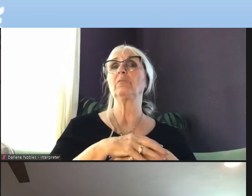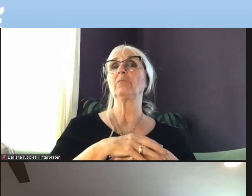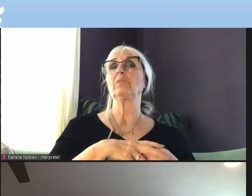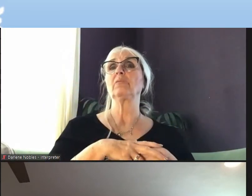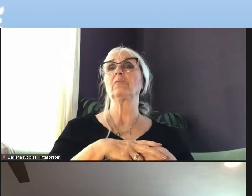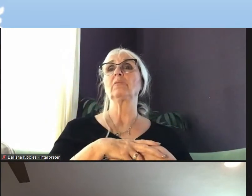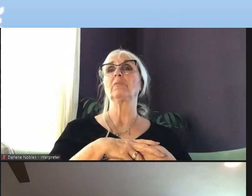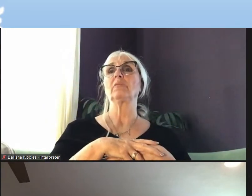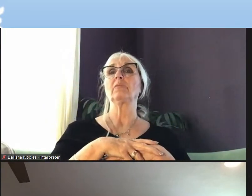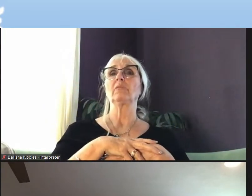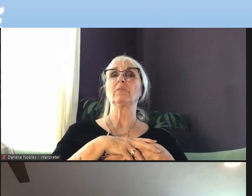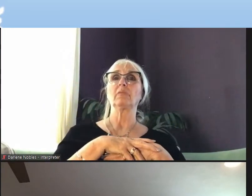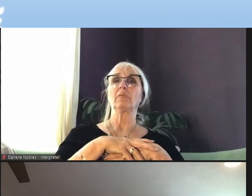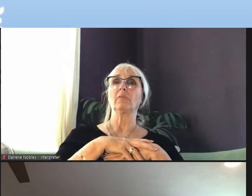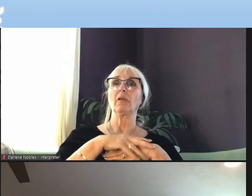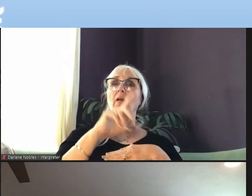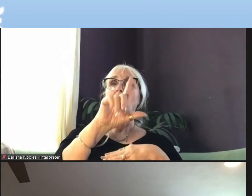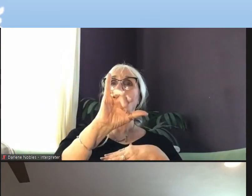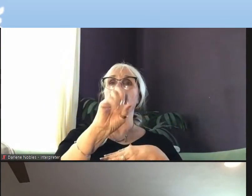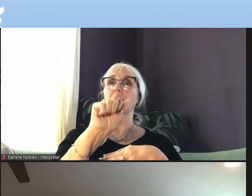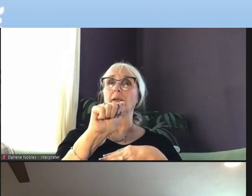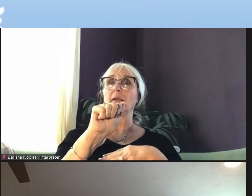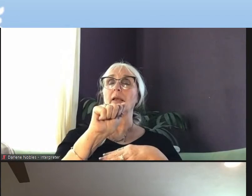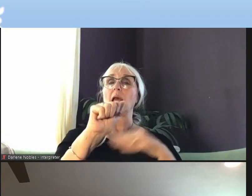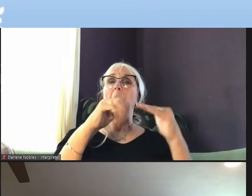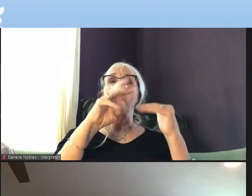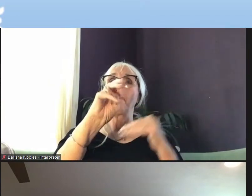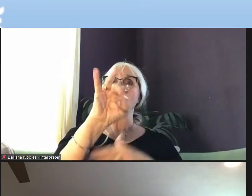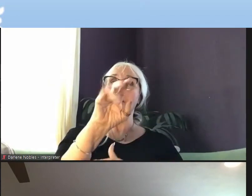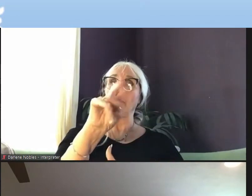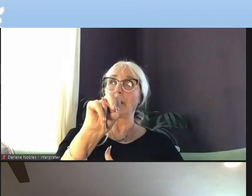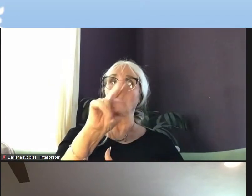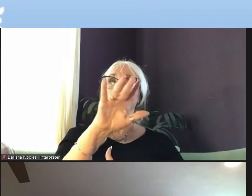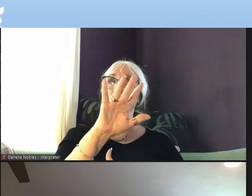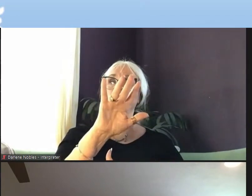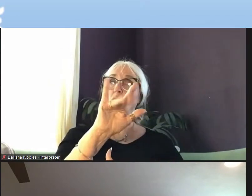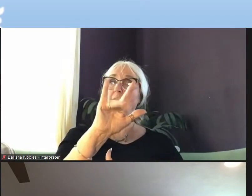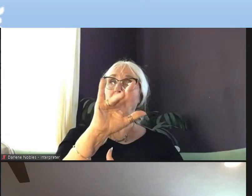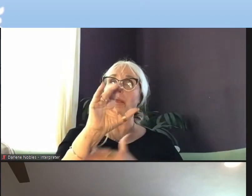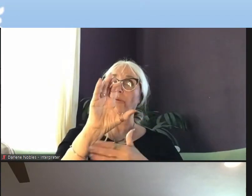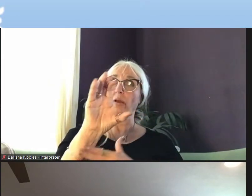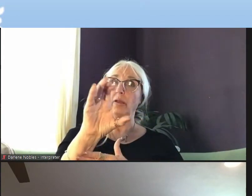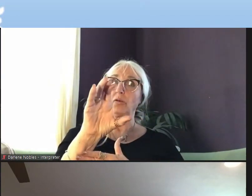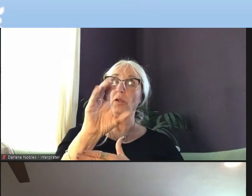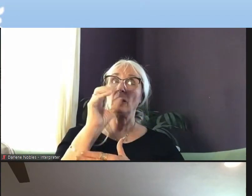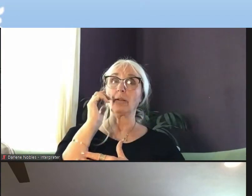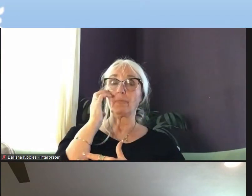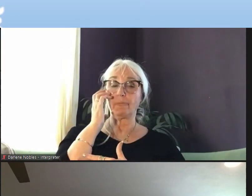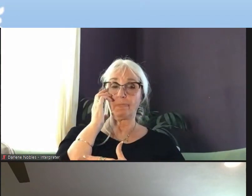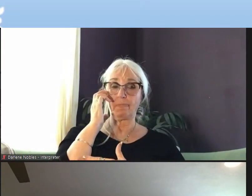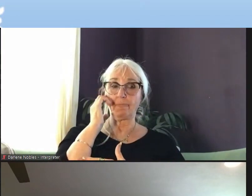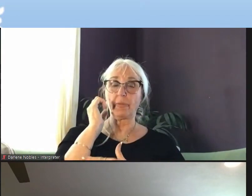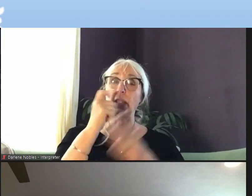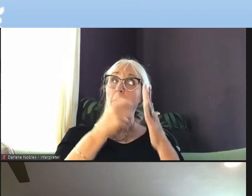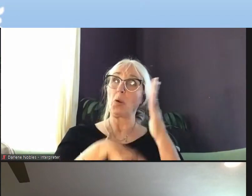Lisa, if the minimum purchase is 2,500 and the price is